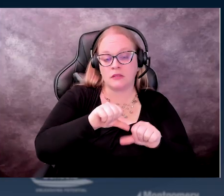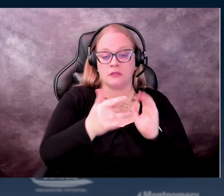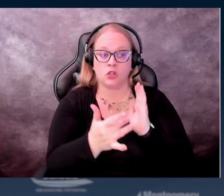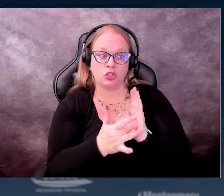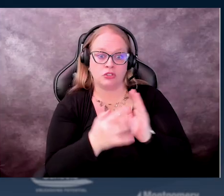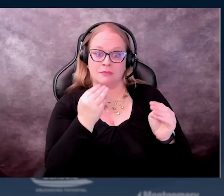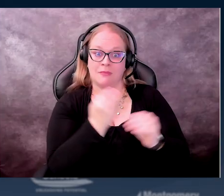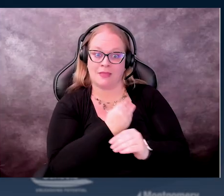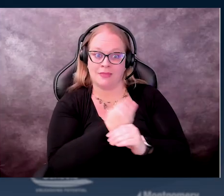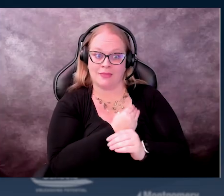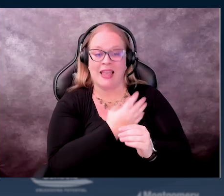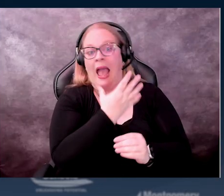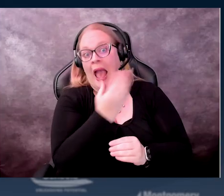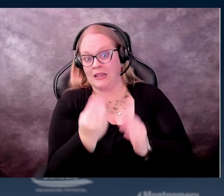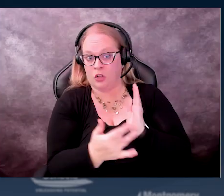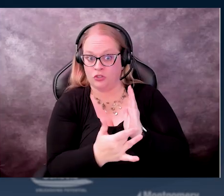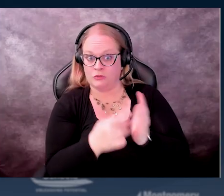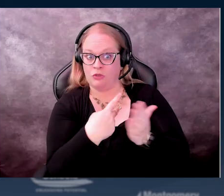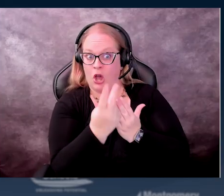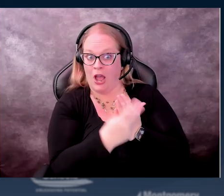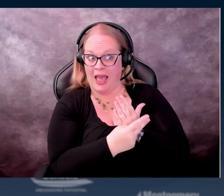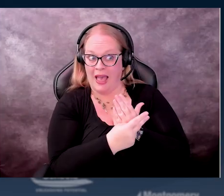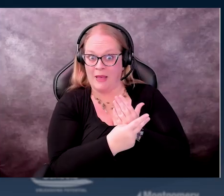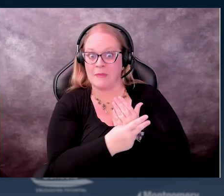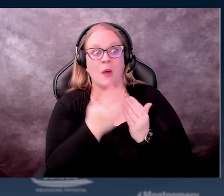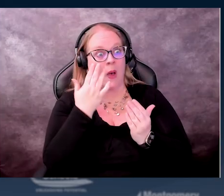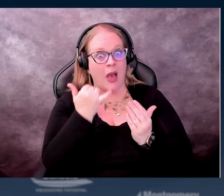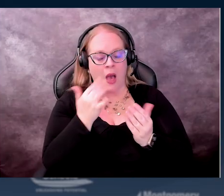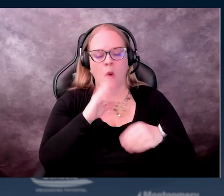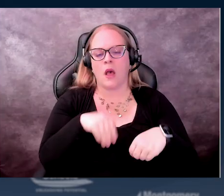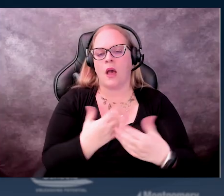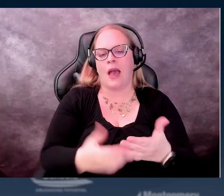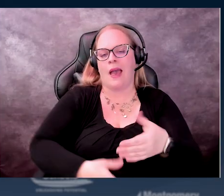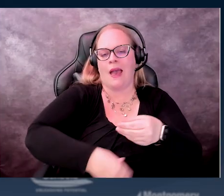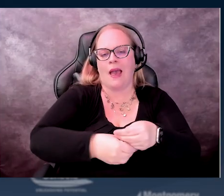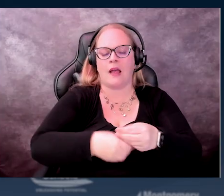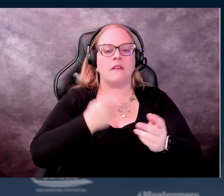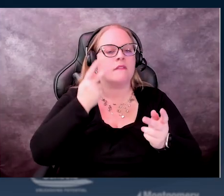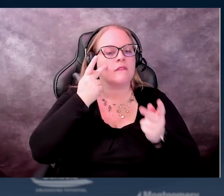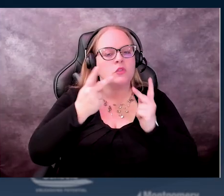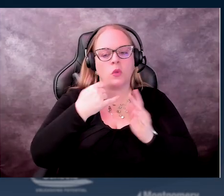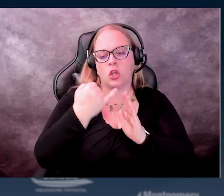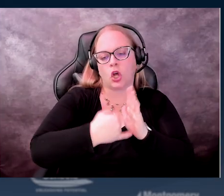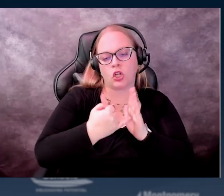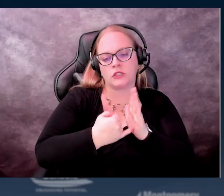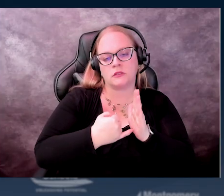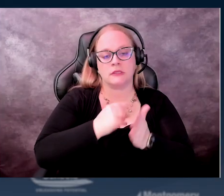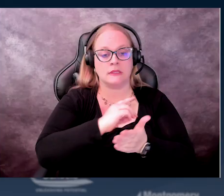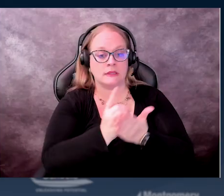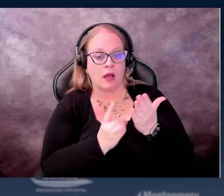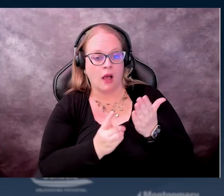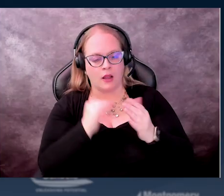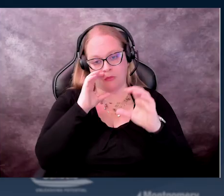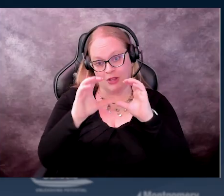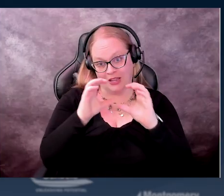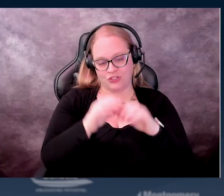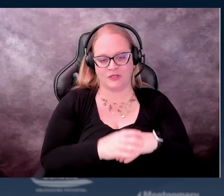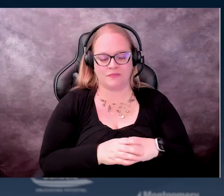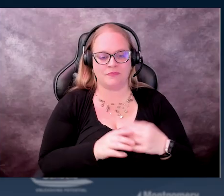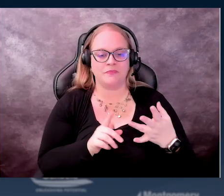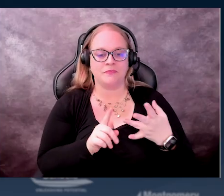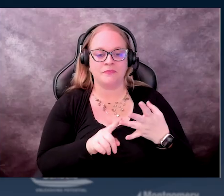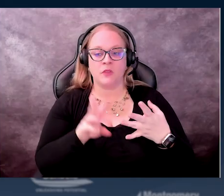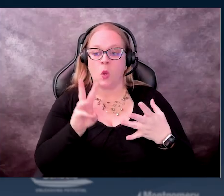and add visual art, design, and communication. Watkins Mill will be the host site for the regional